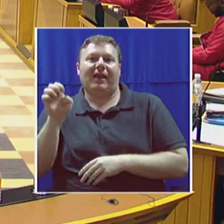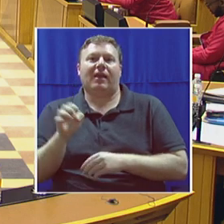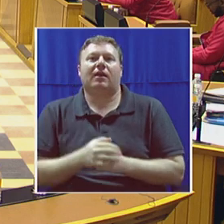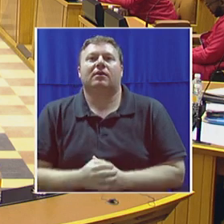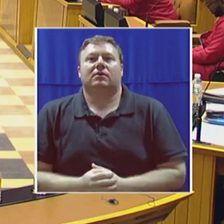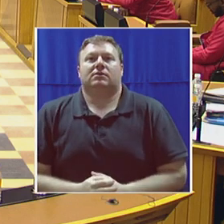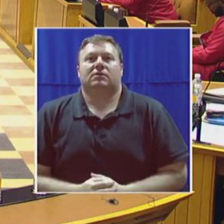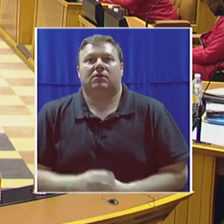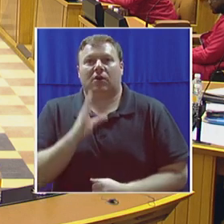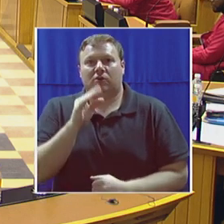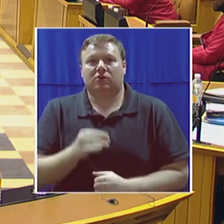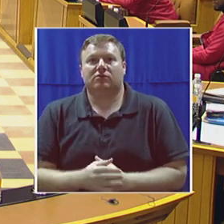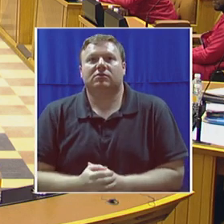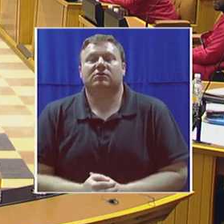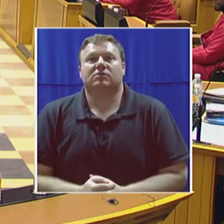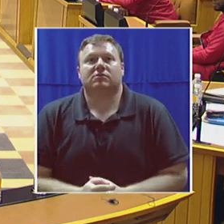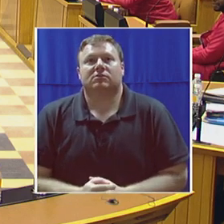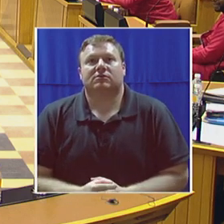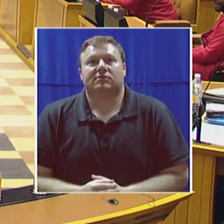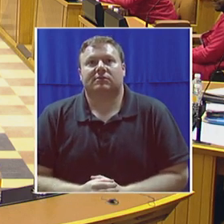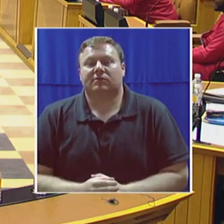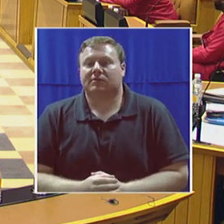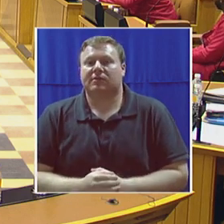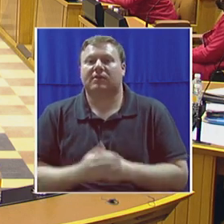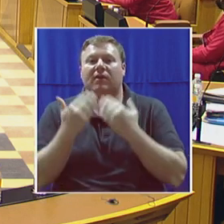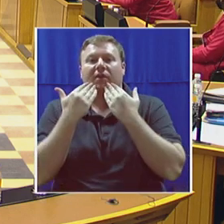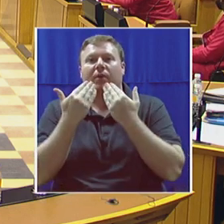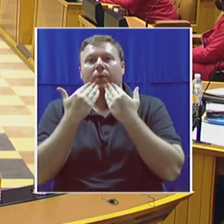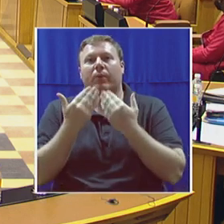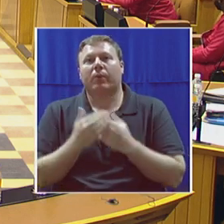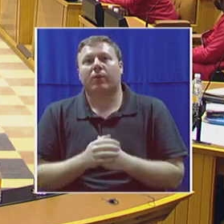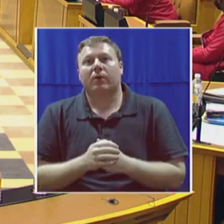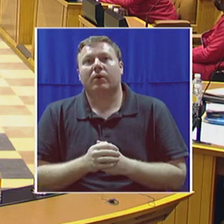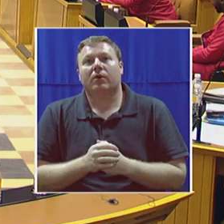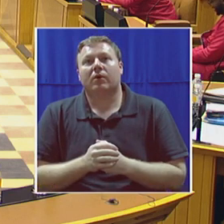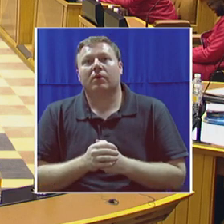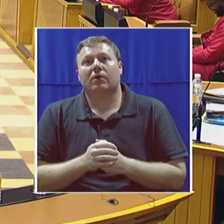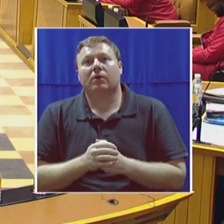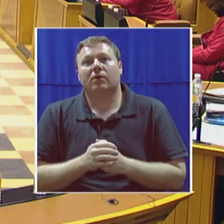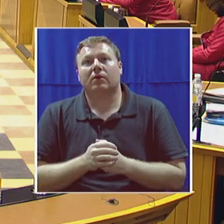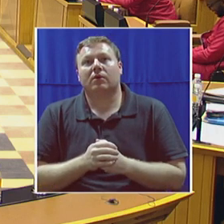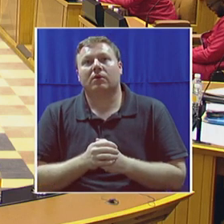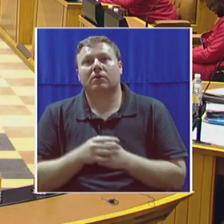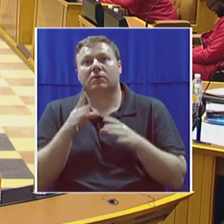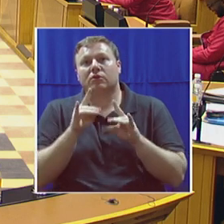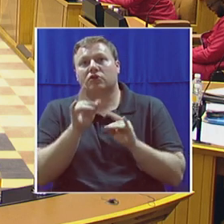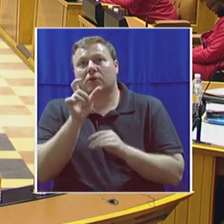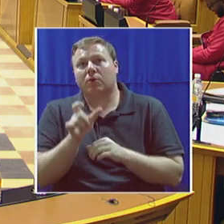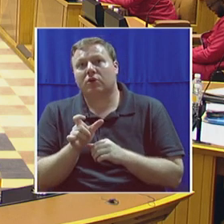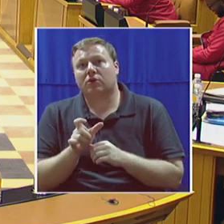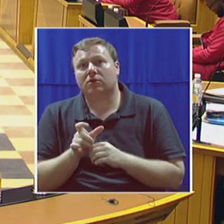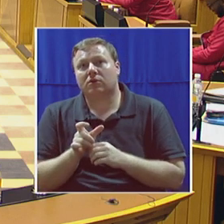drani thank thanks well the Department of Employment